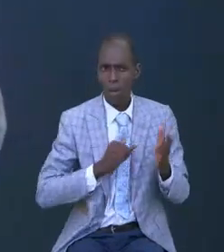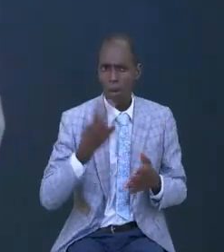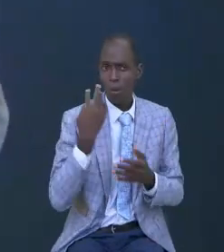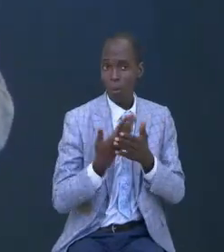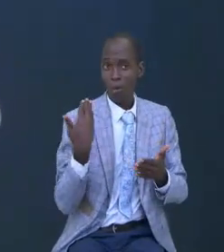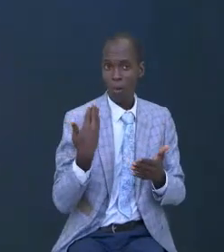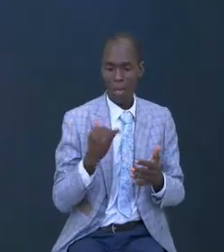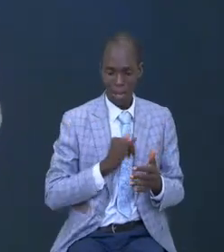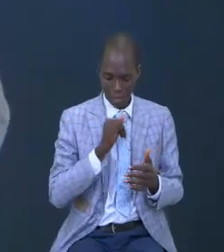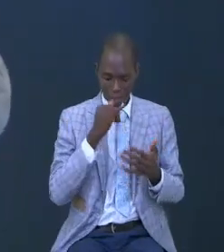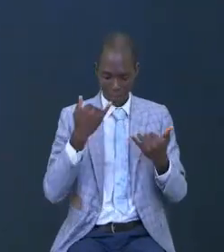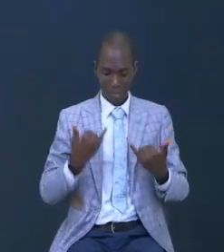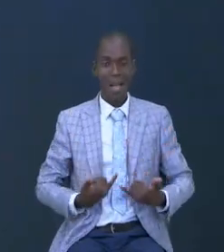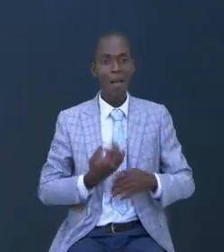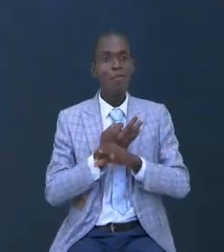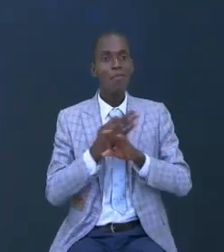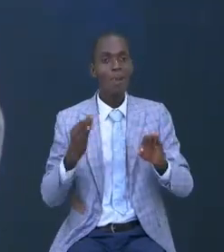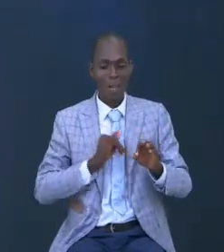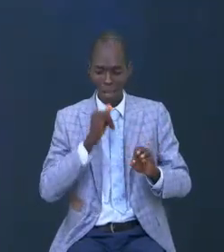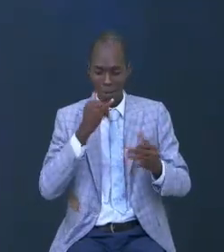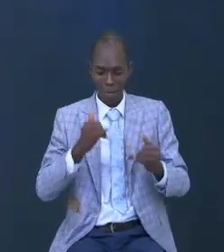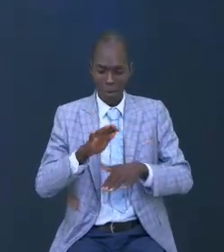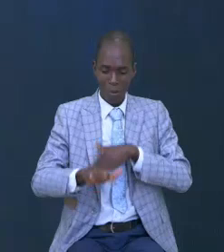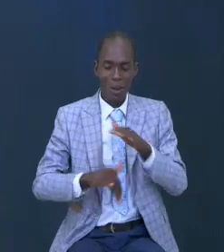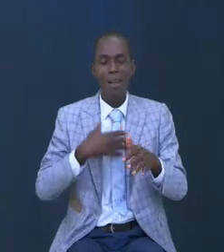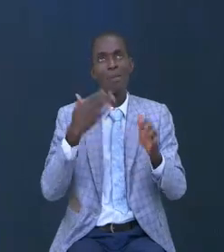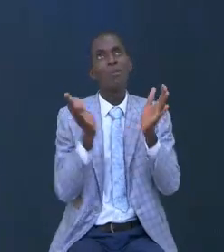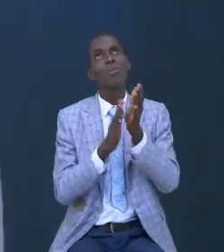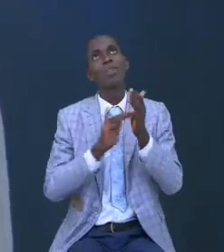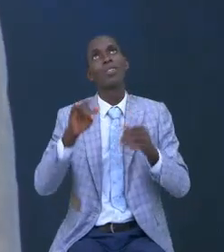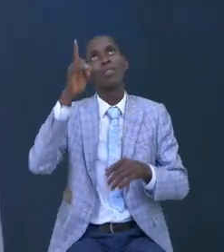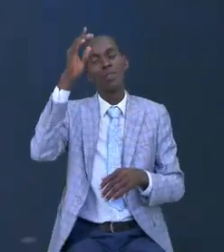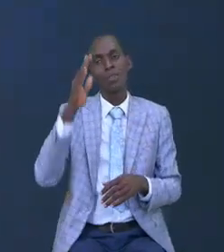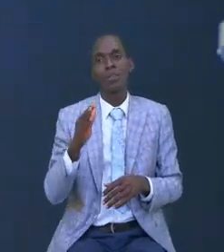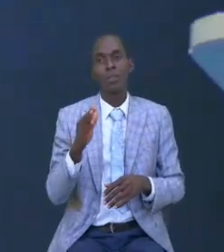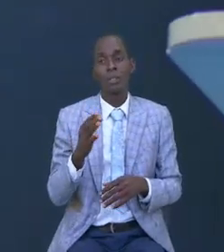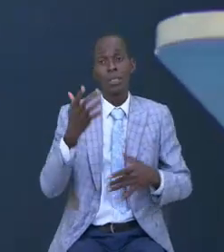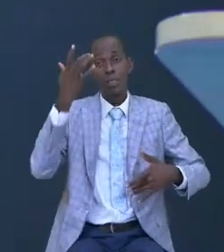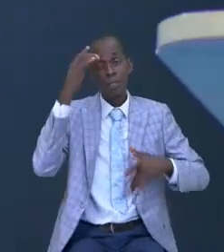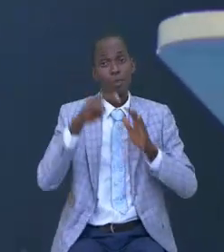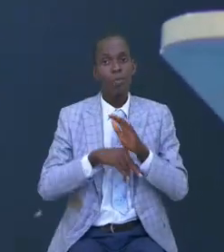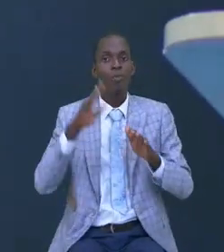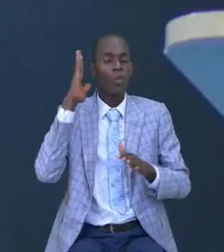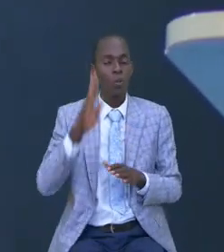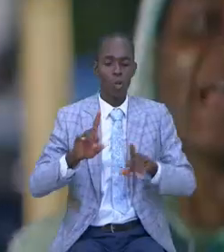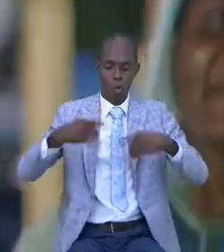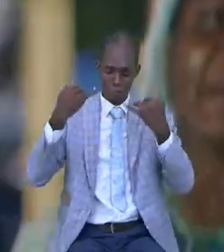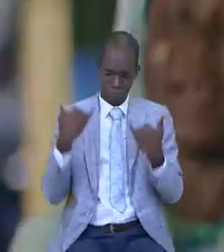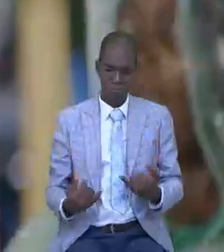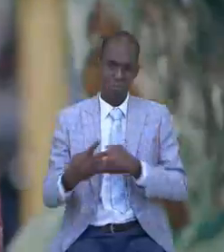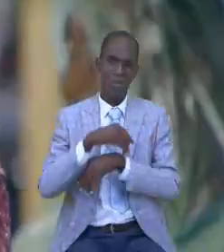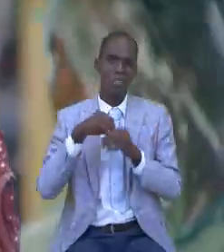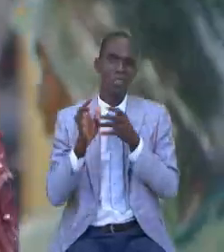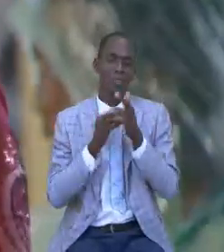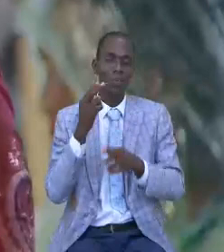am now free, and I'm walking and praising God. Sickness will go today.